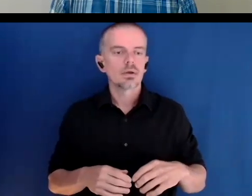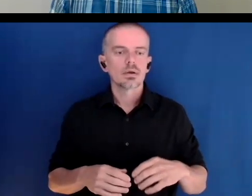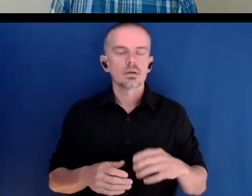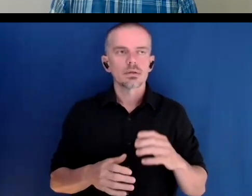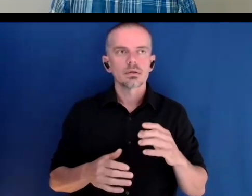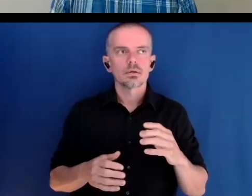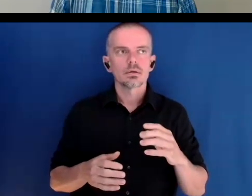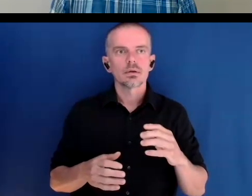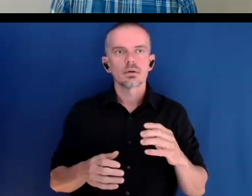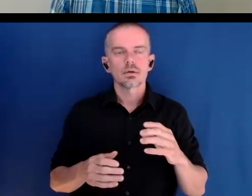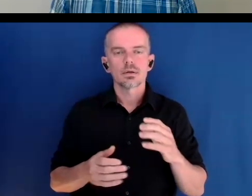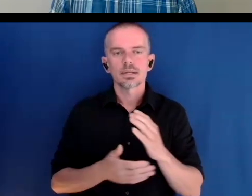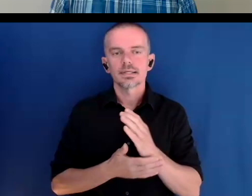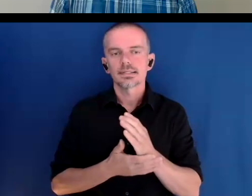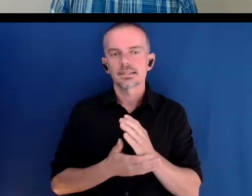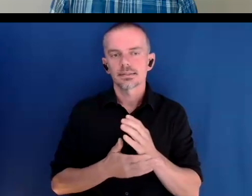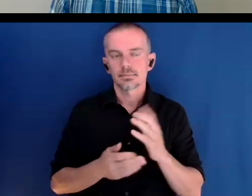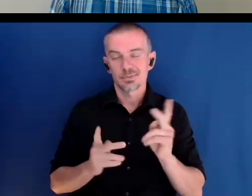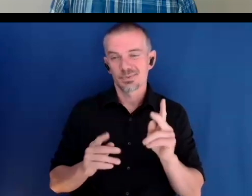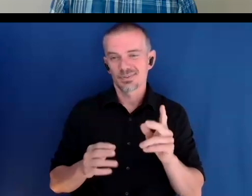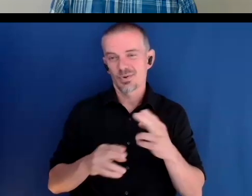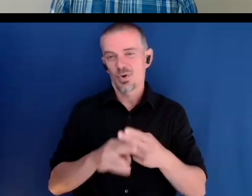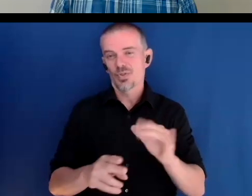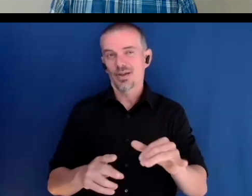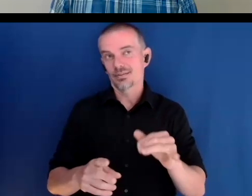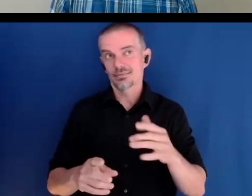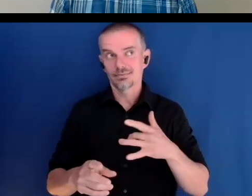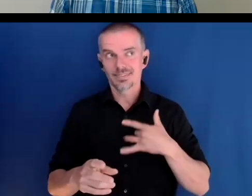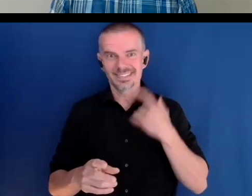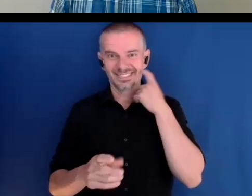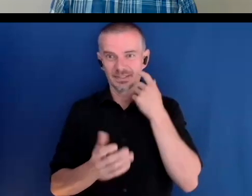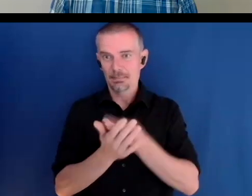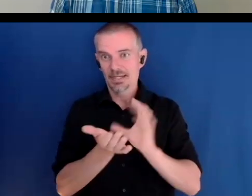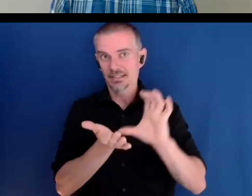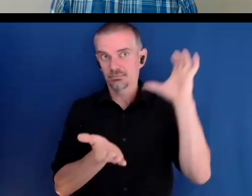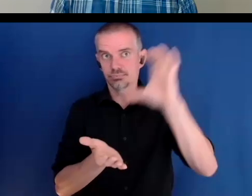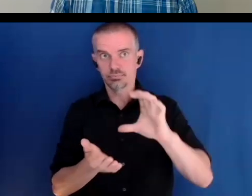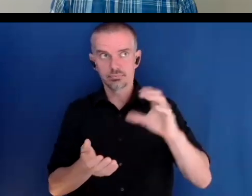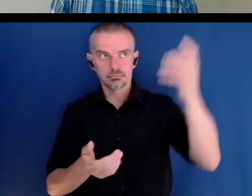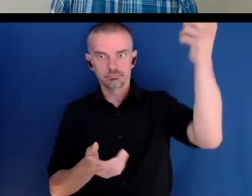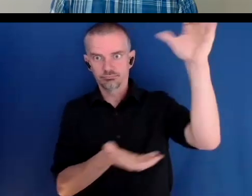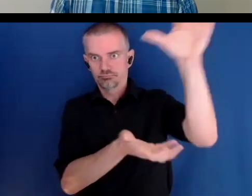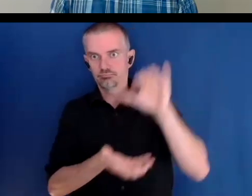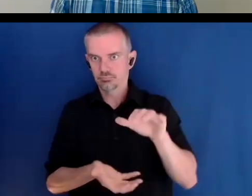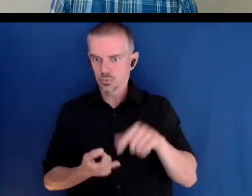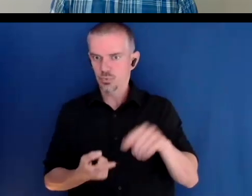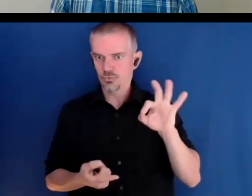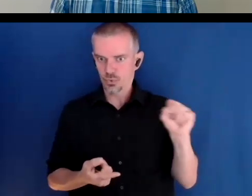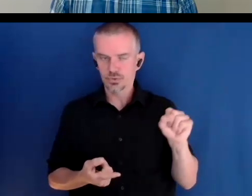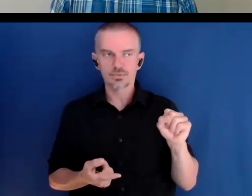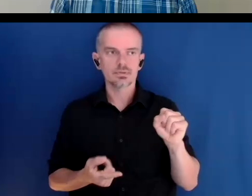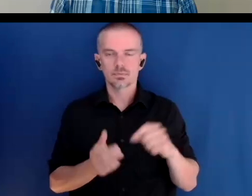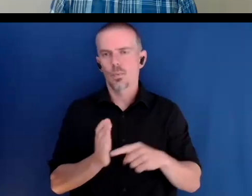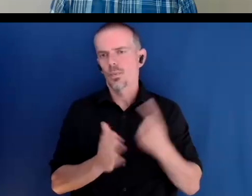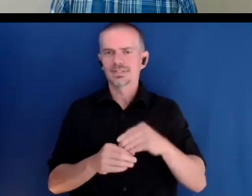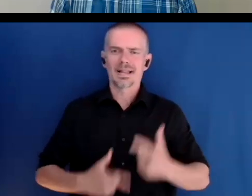a once in a lifetime investment in the Forest Service in recent years, it's really important